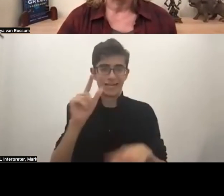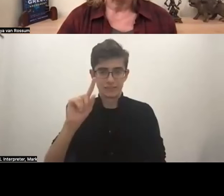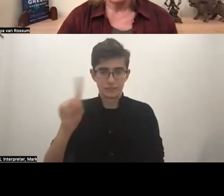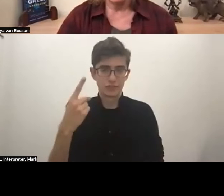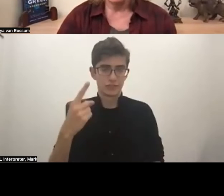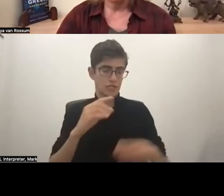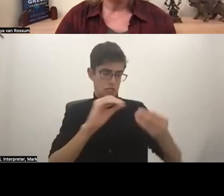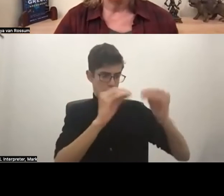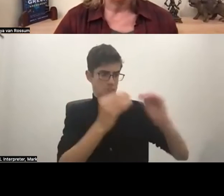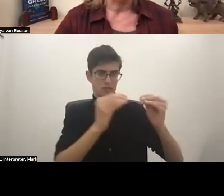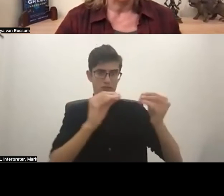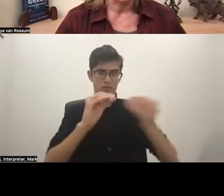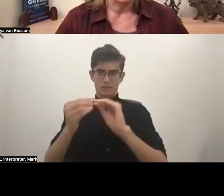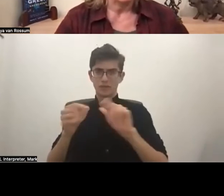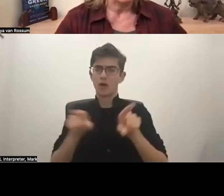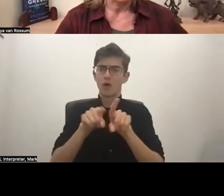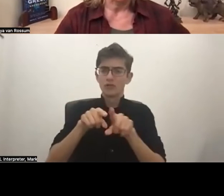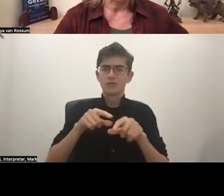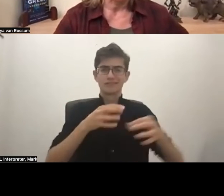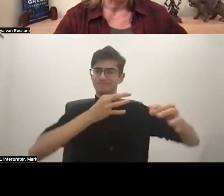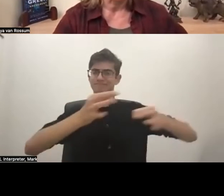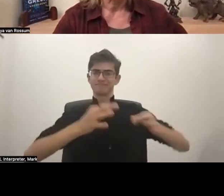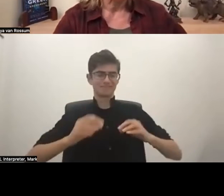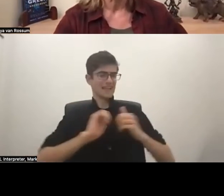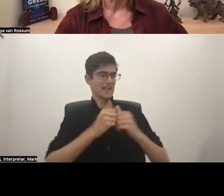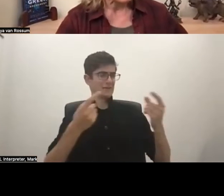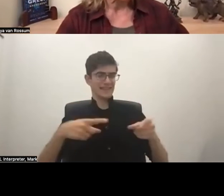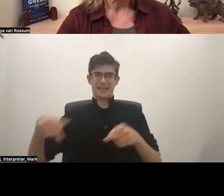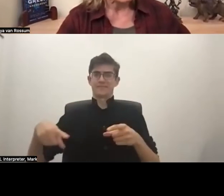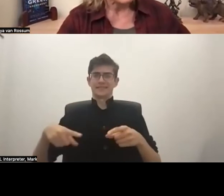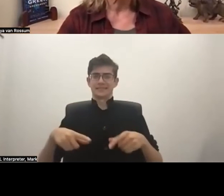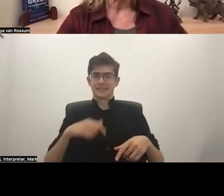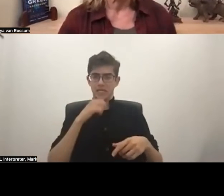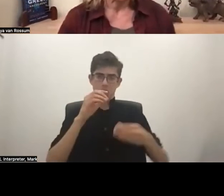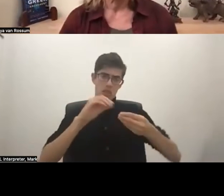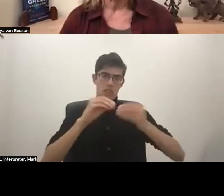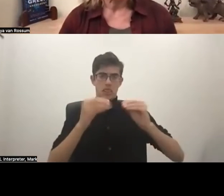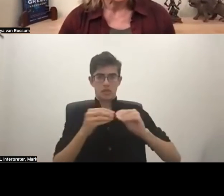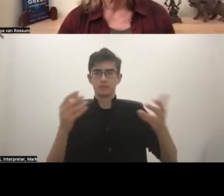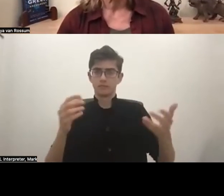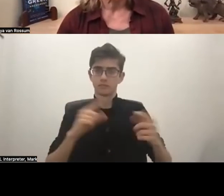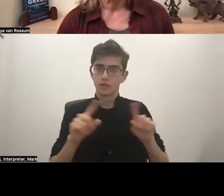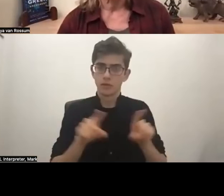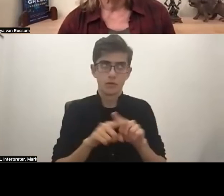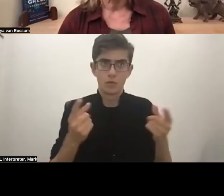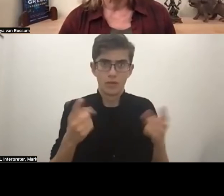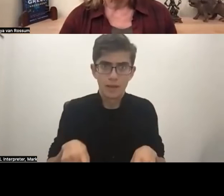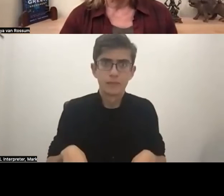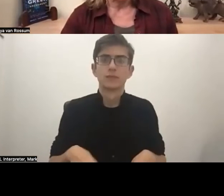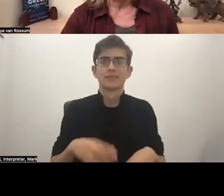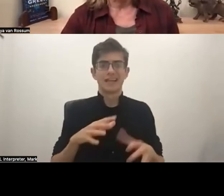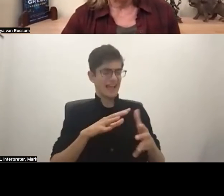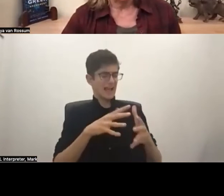about qualifiable aspects, right? Yes, quantity of emissions that you're exposed to,